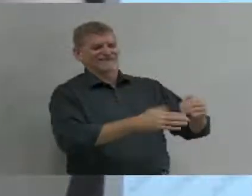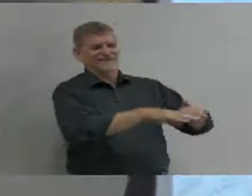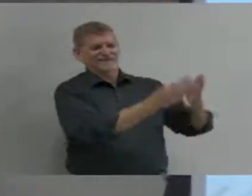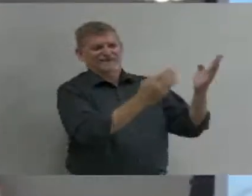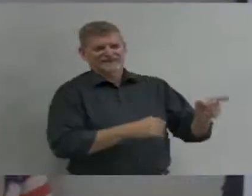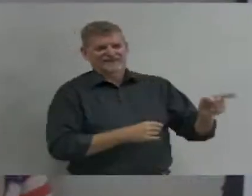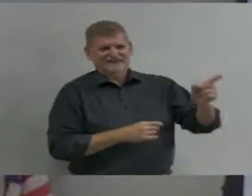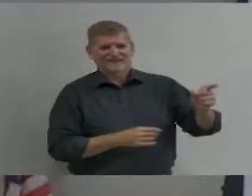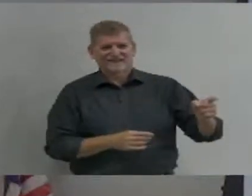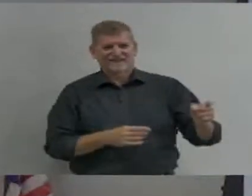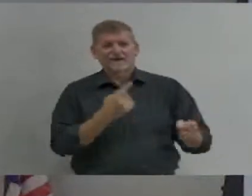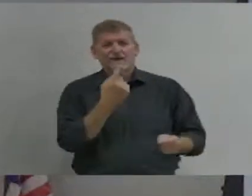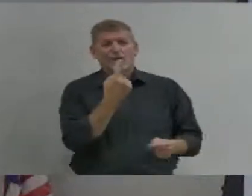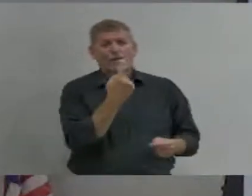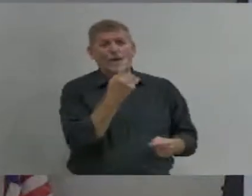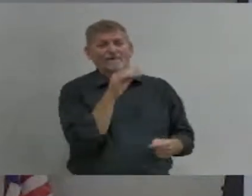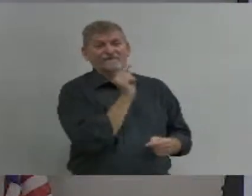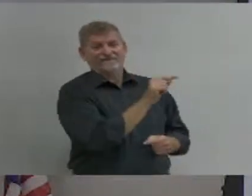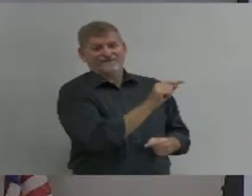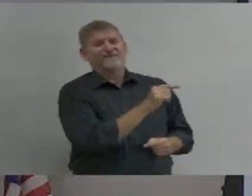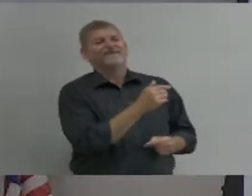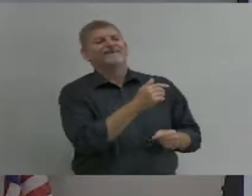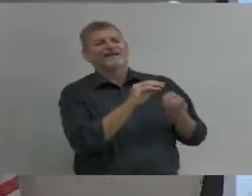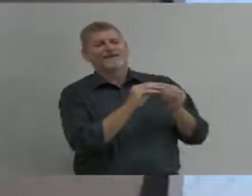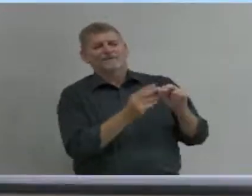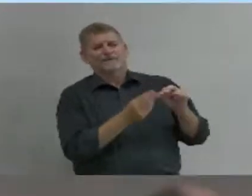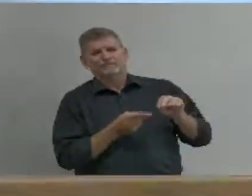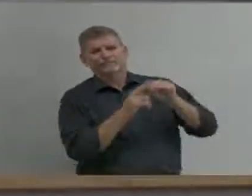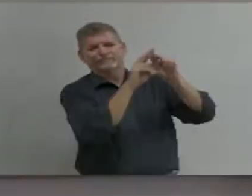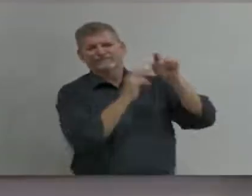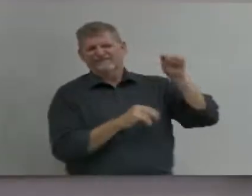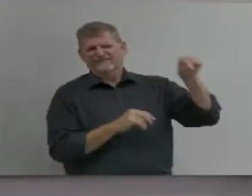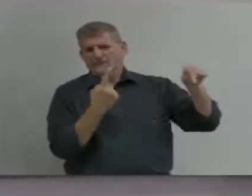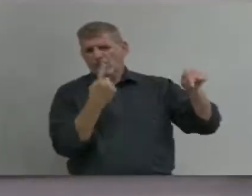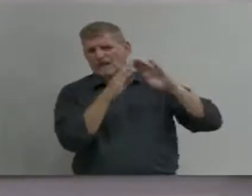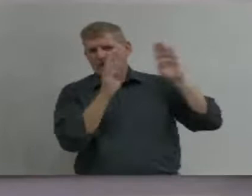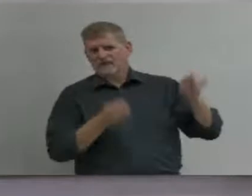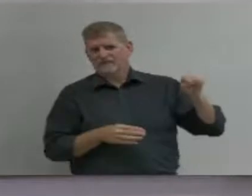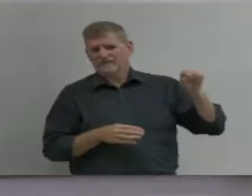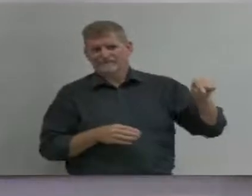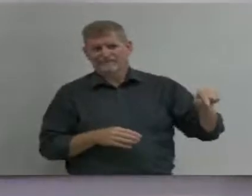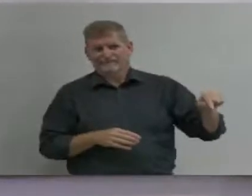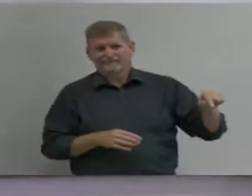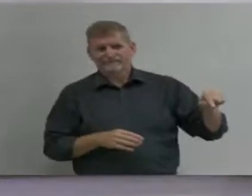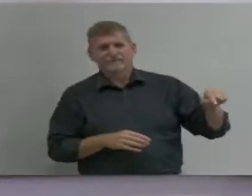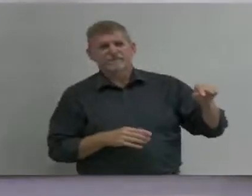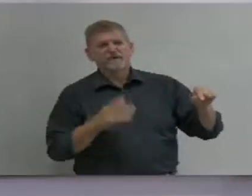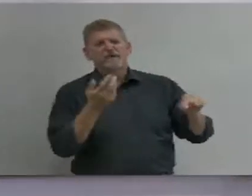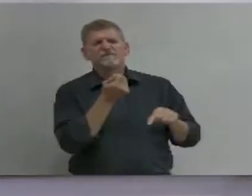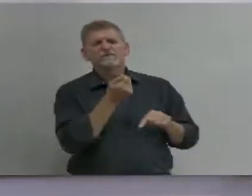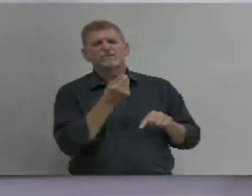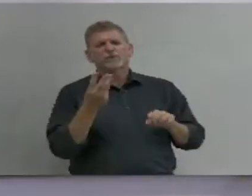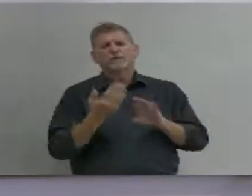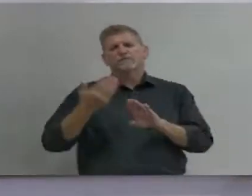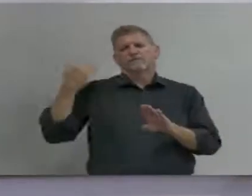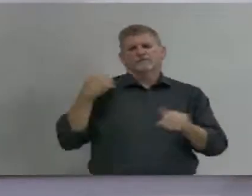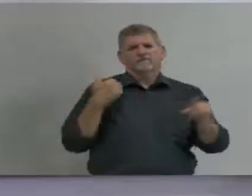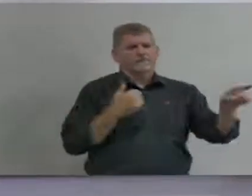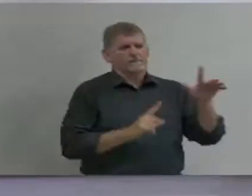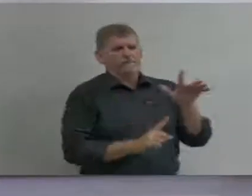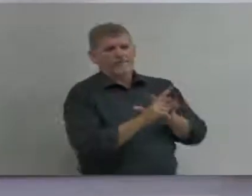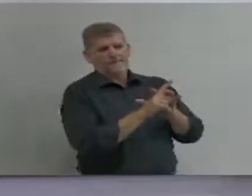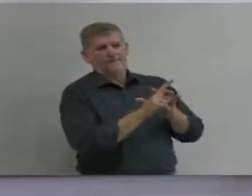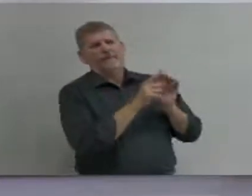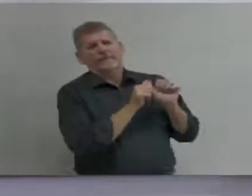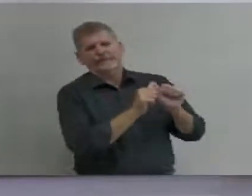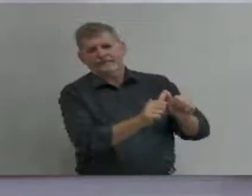of cases, and they had their first case a couple days back. So we were anticipating that because we tested the whole house, we would